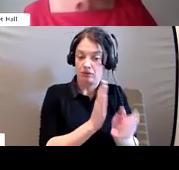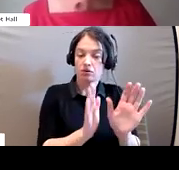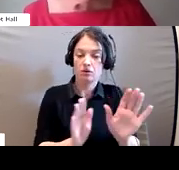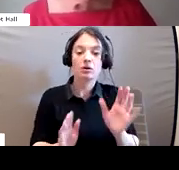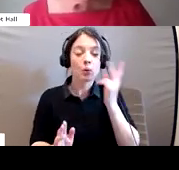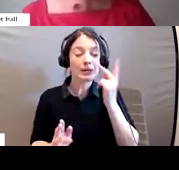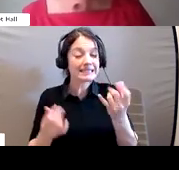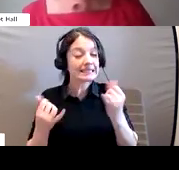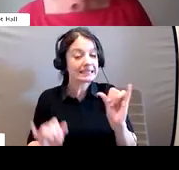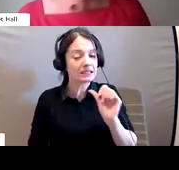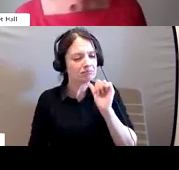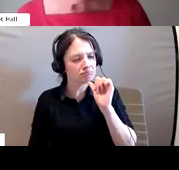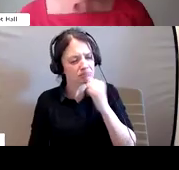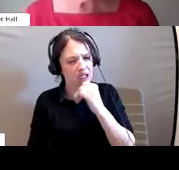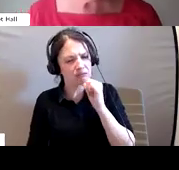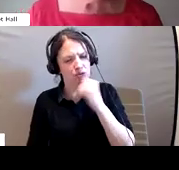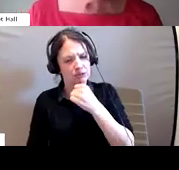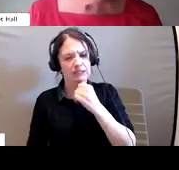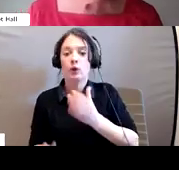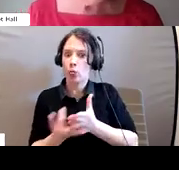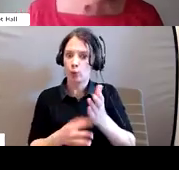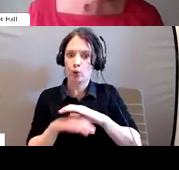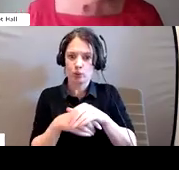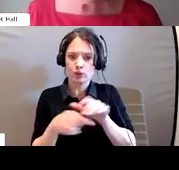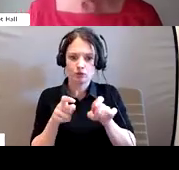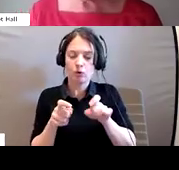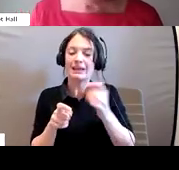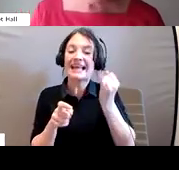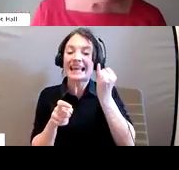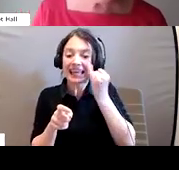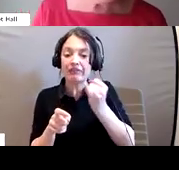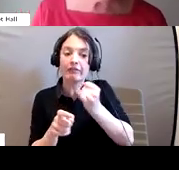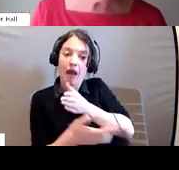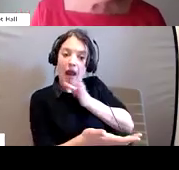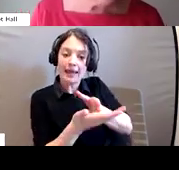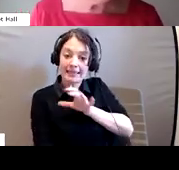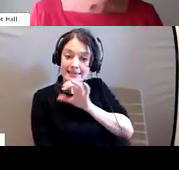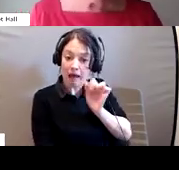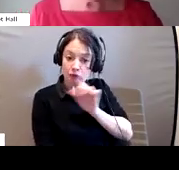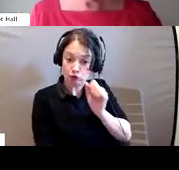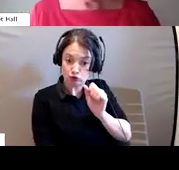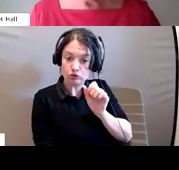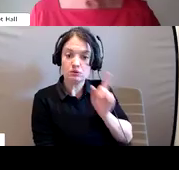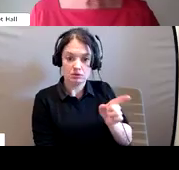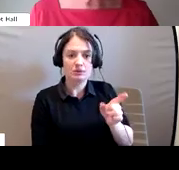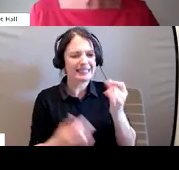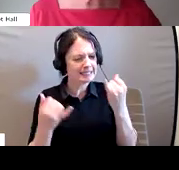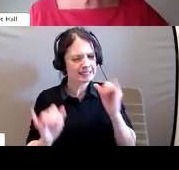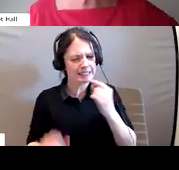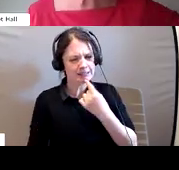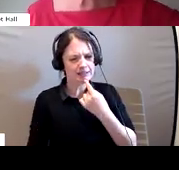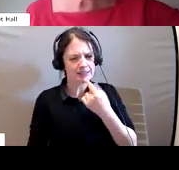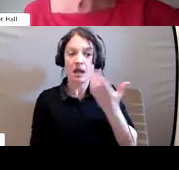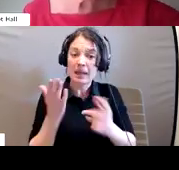suffering caused by coercive control as a form of elder abuse may nevertheless be extreme. So